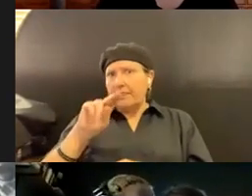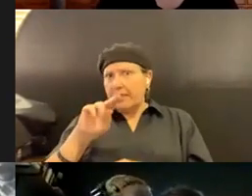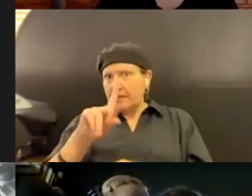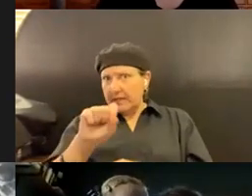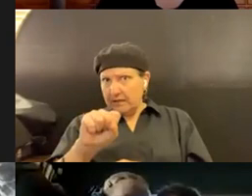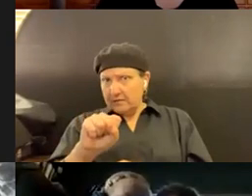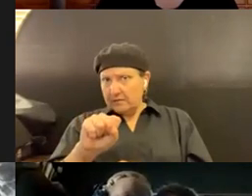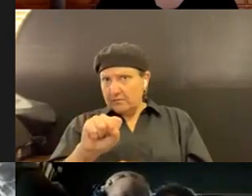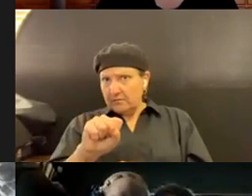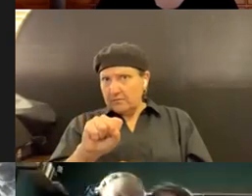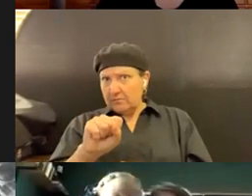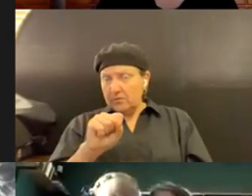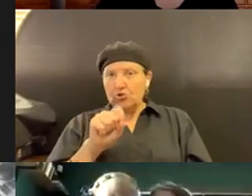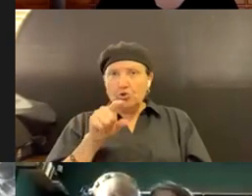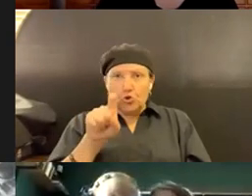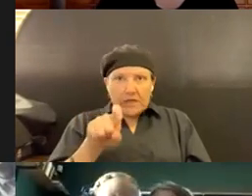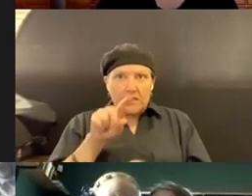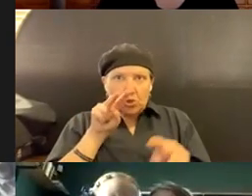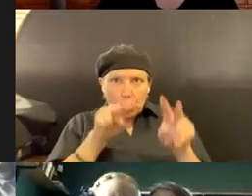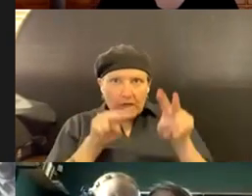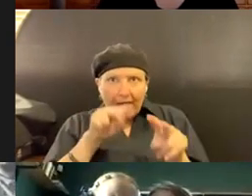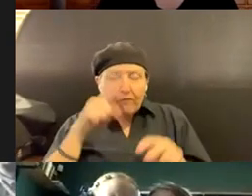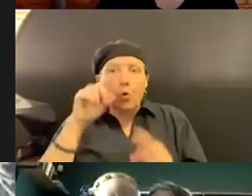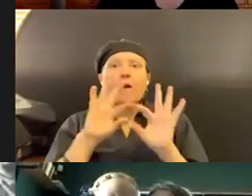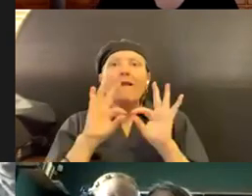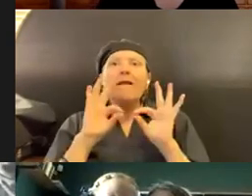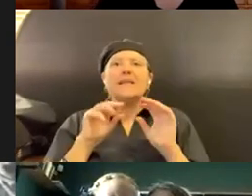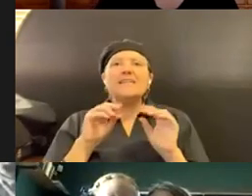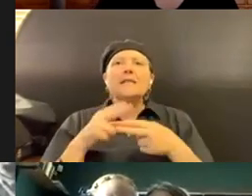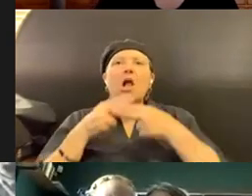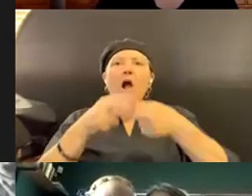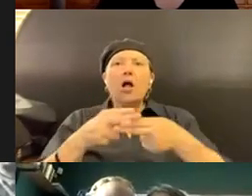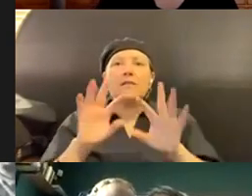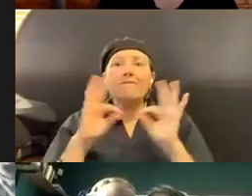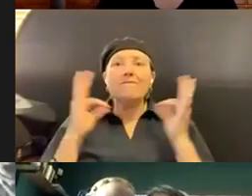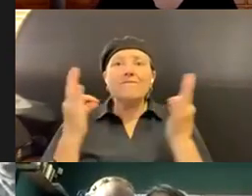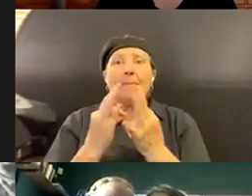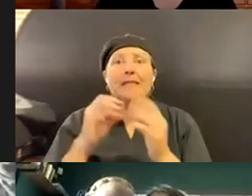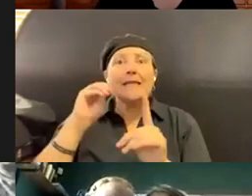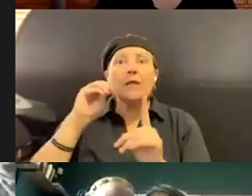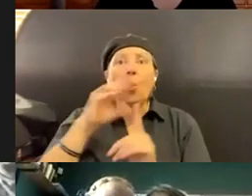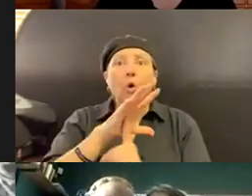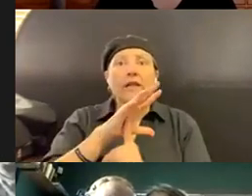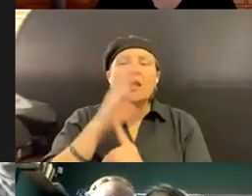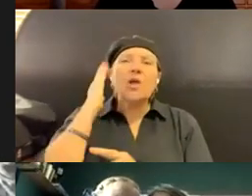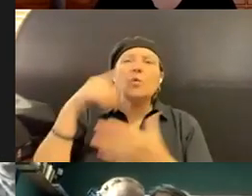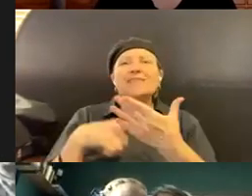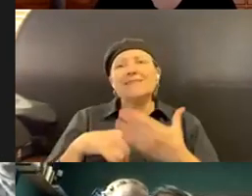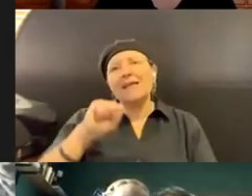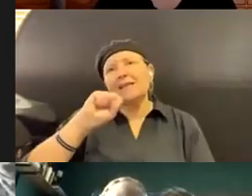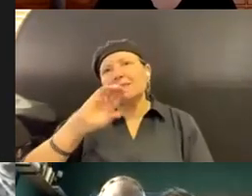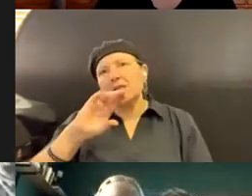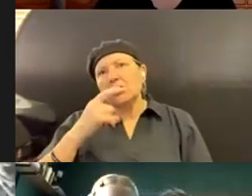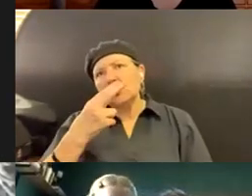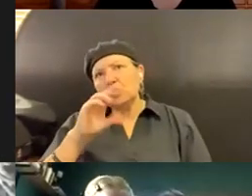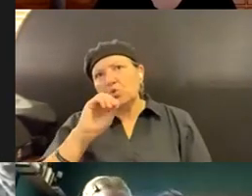to watch for family orientation is what it's called. And that's when they're going to go over Schoology and go over how